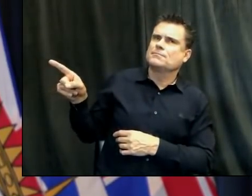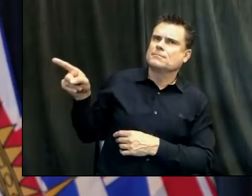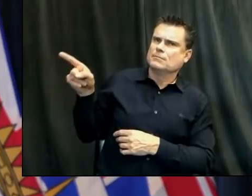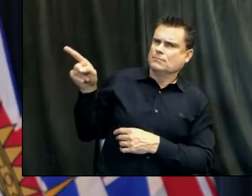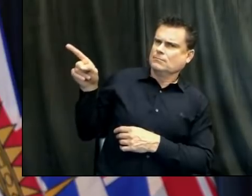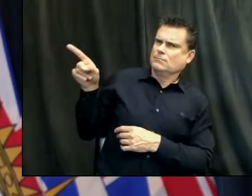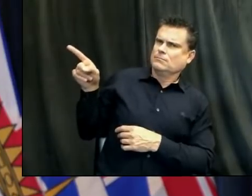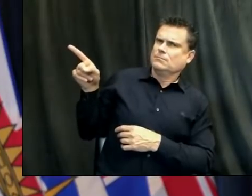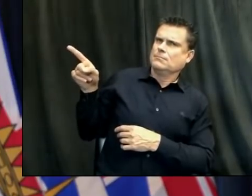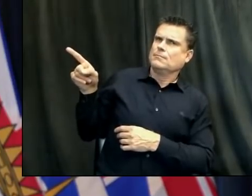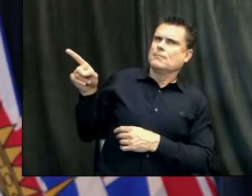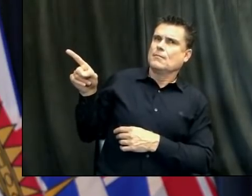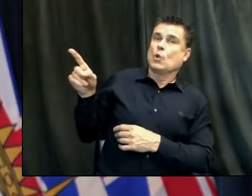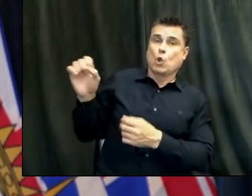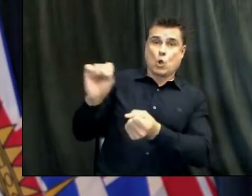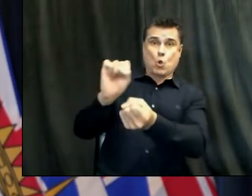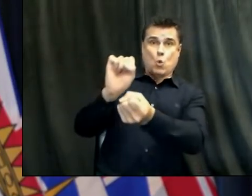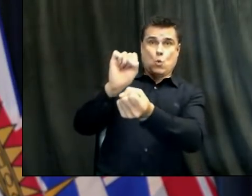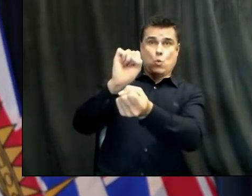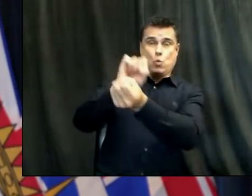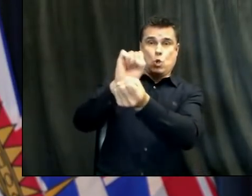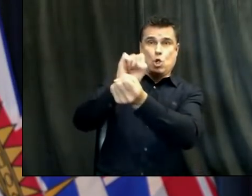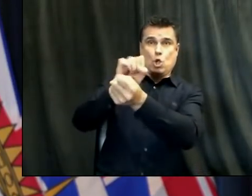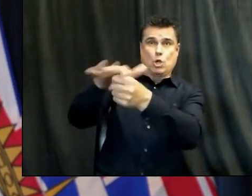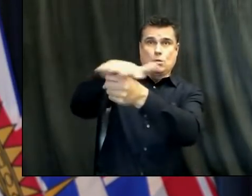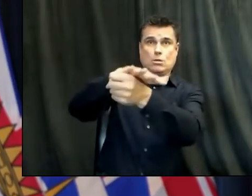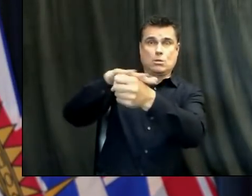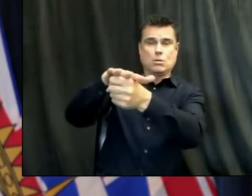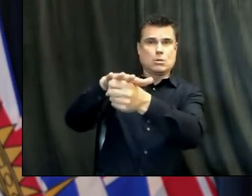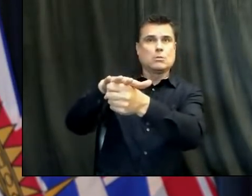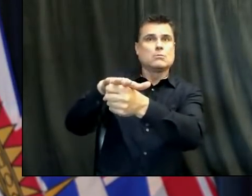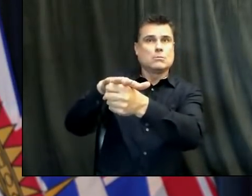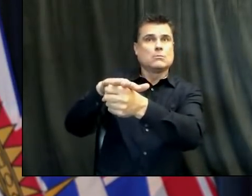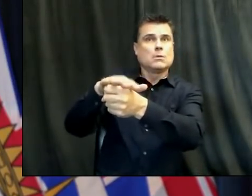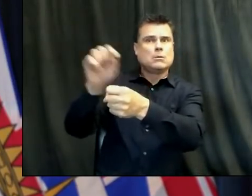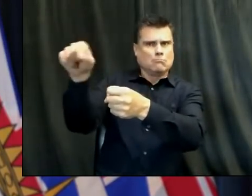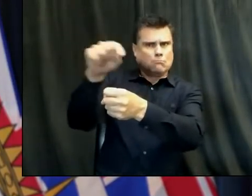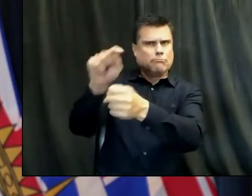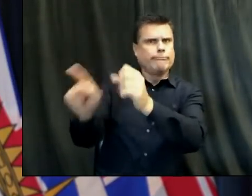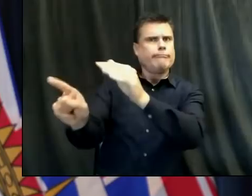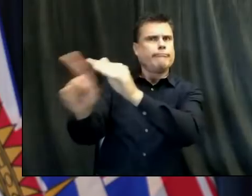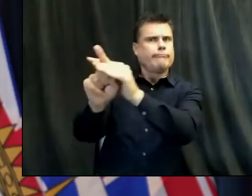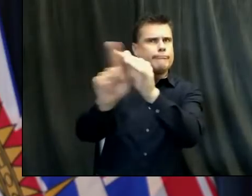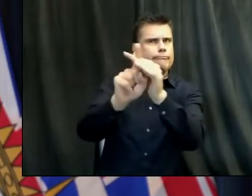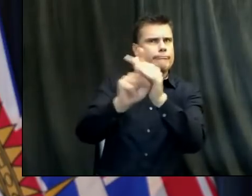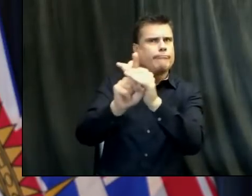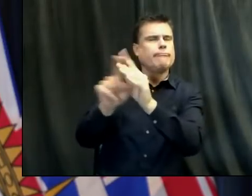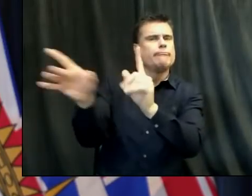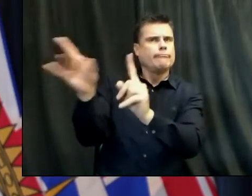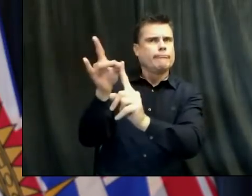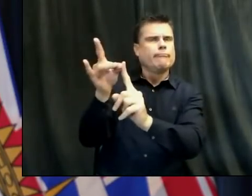gov.bc.ca/COVID-19. Last question today is from Ethan Sawyer, CBC. Hi there.